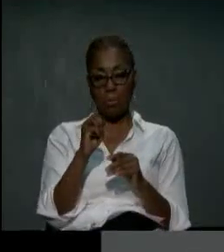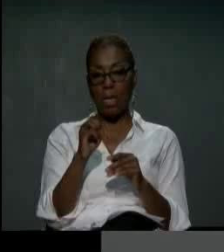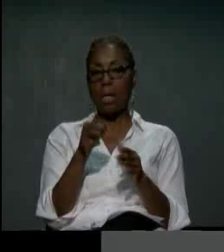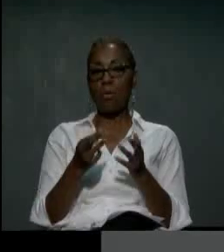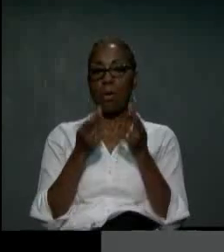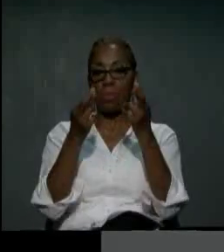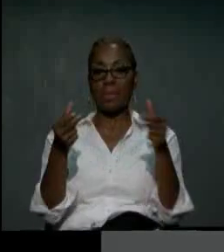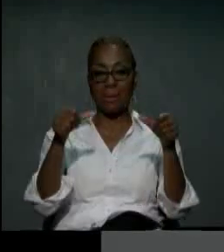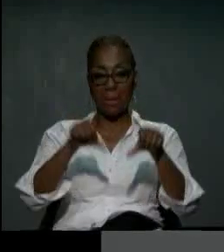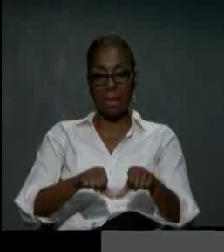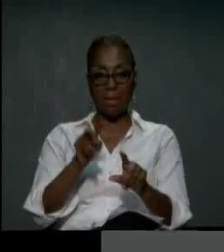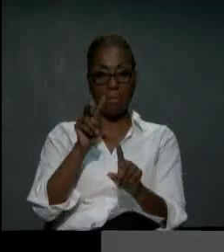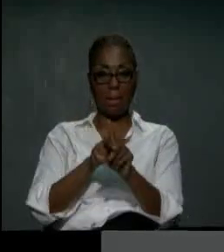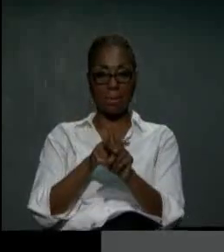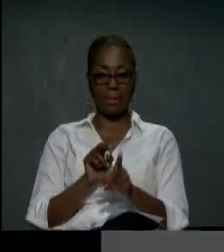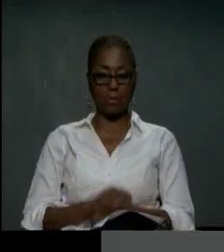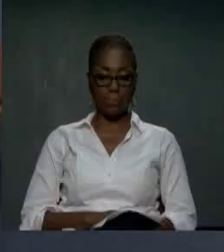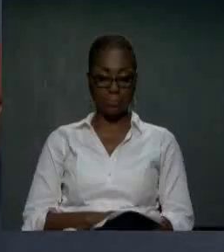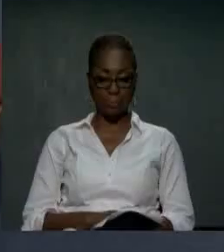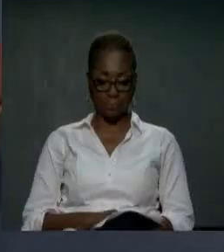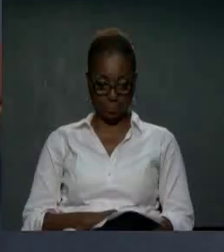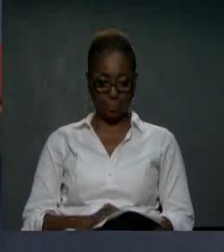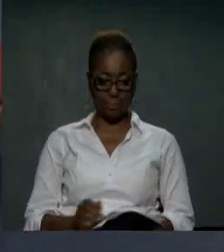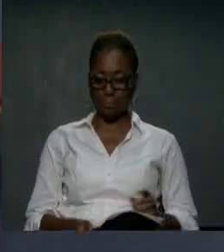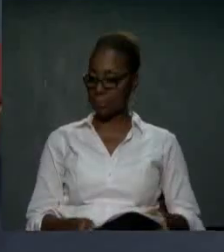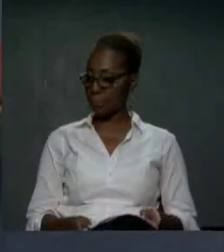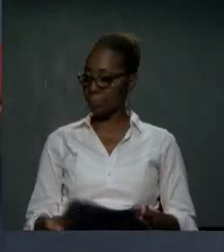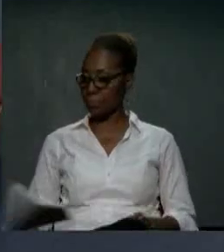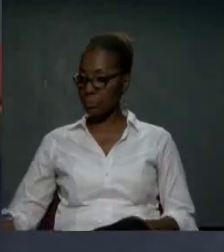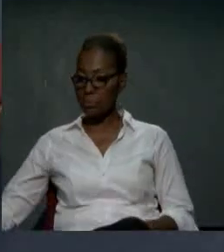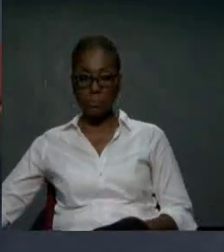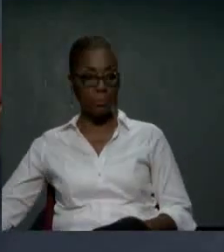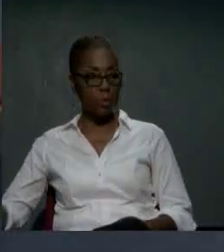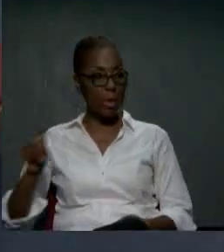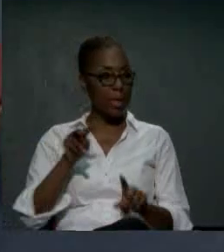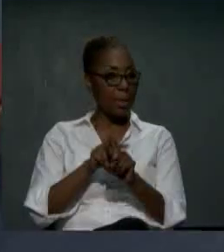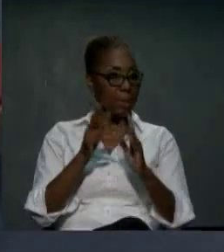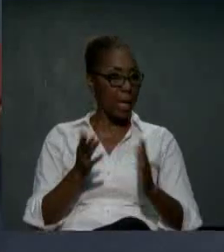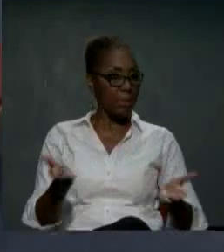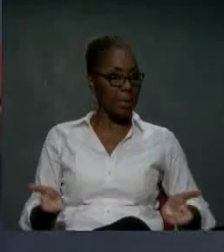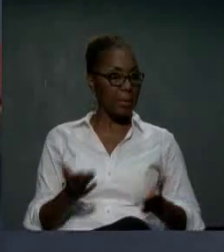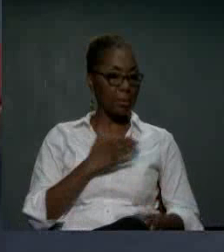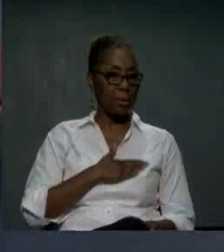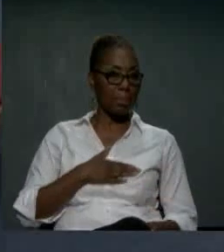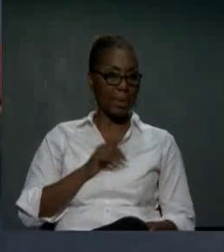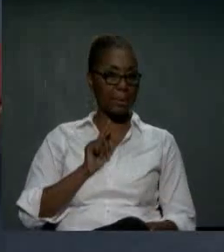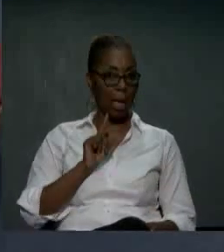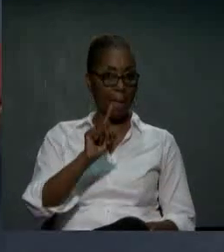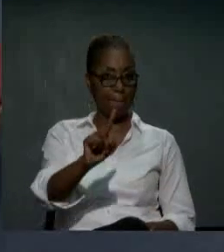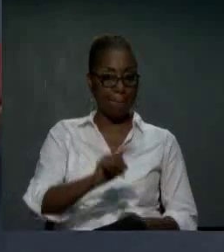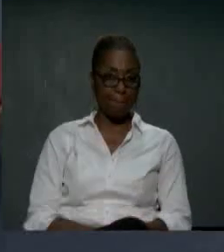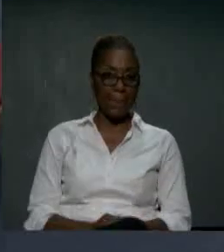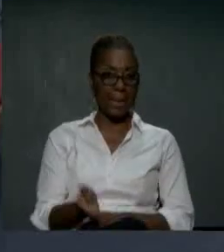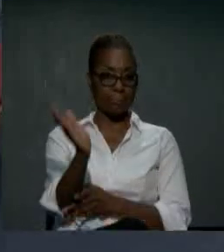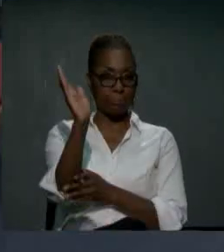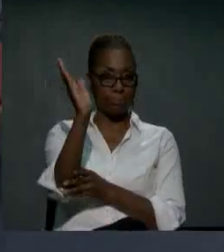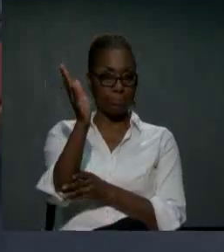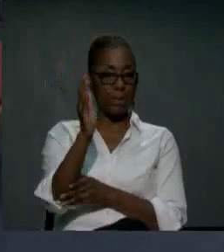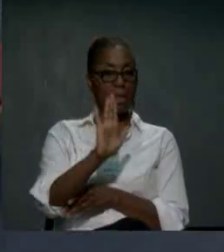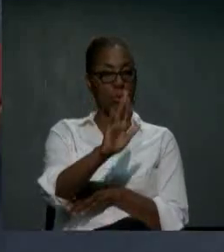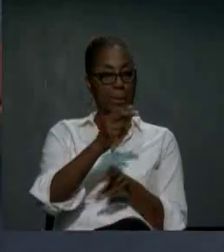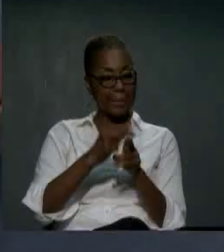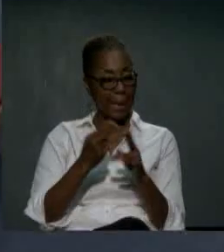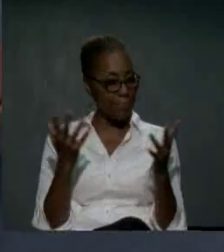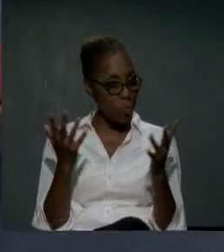of the application. Okay. Thank you, staff. The applicant's here. Would you please come to the lectern and state your